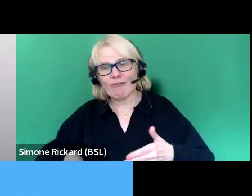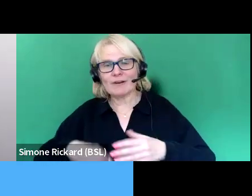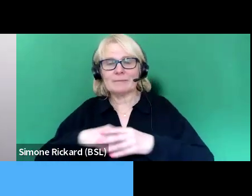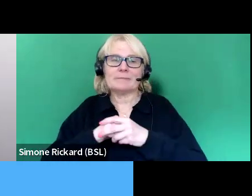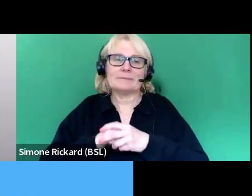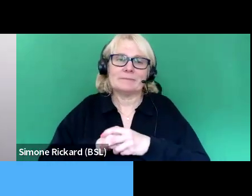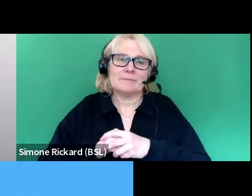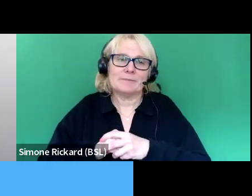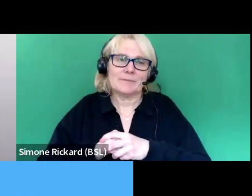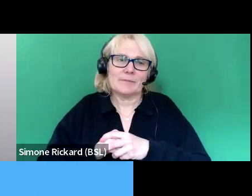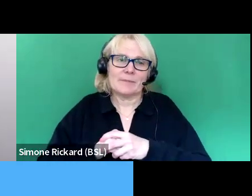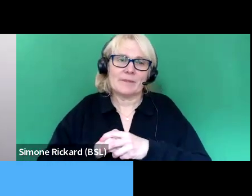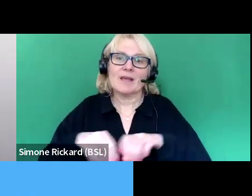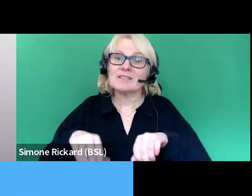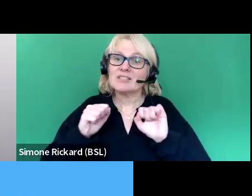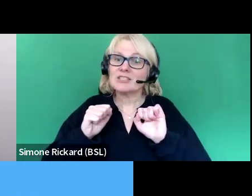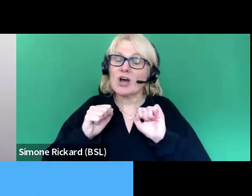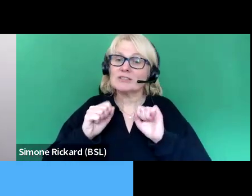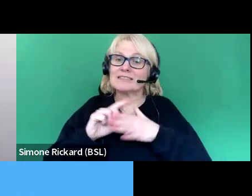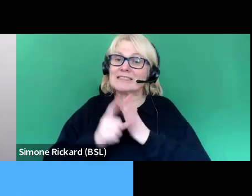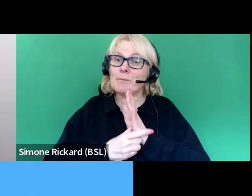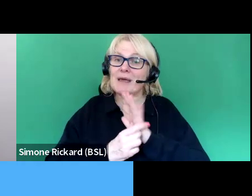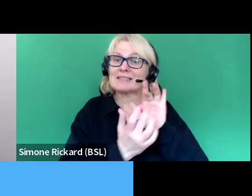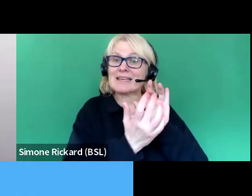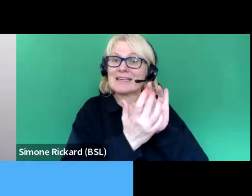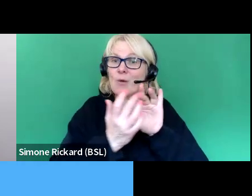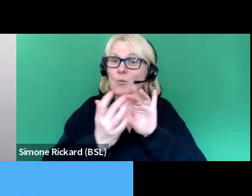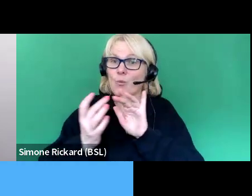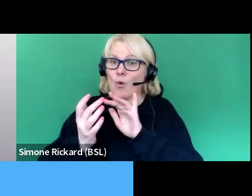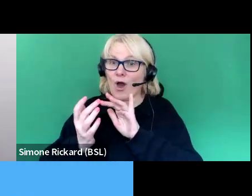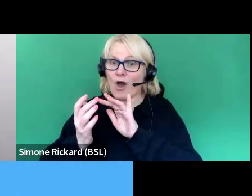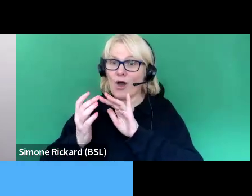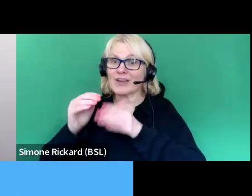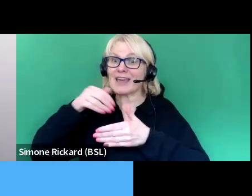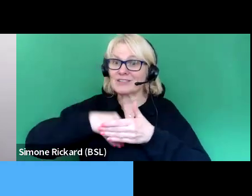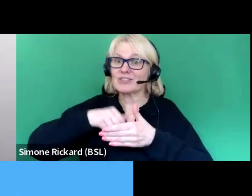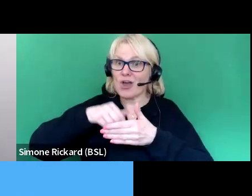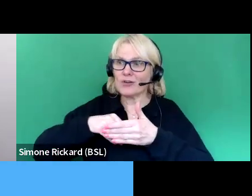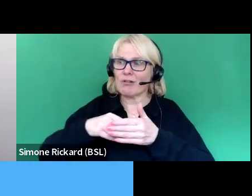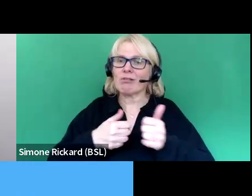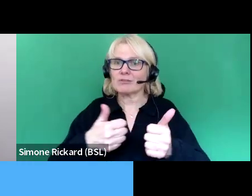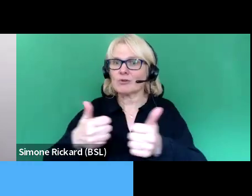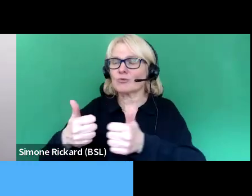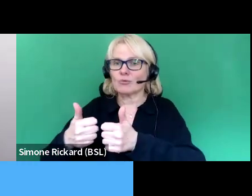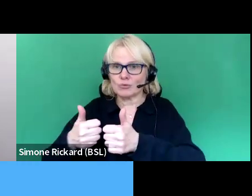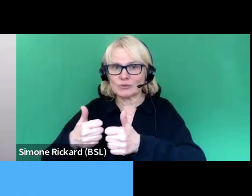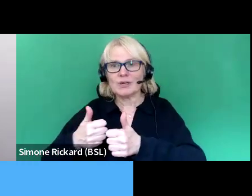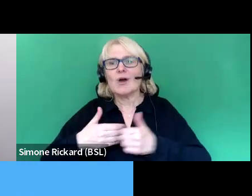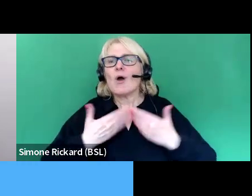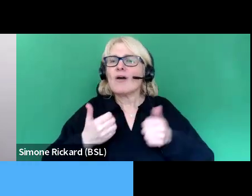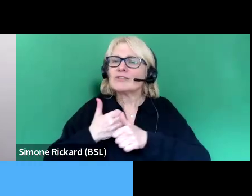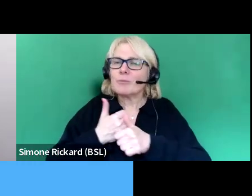a disability network in a company, which Amy's already referred to, is a really good thing to offer